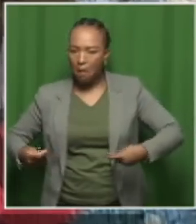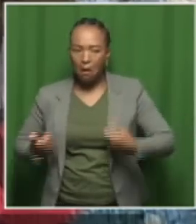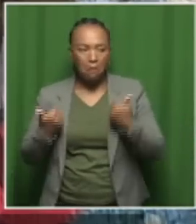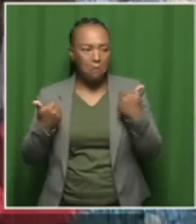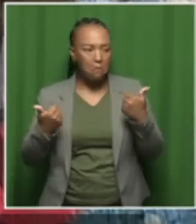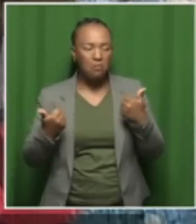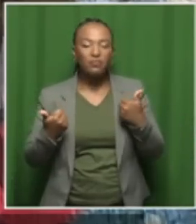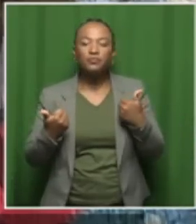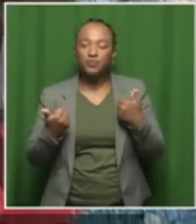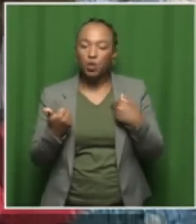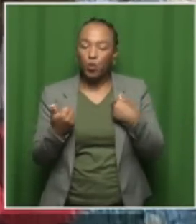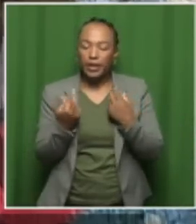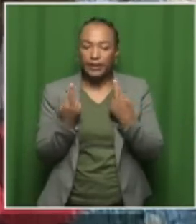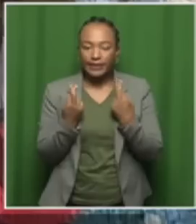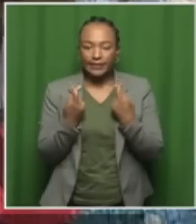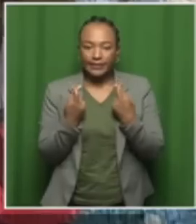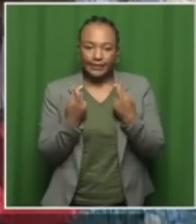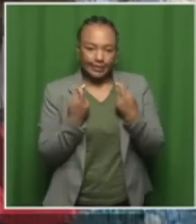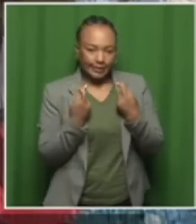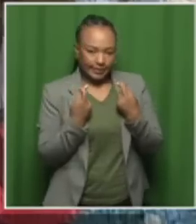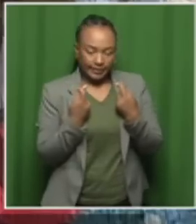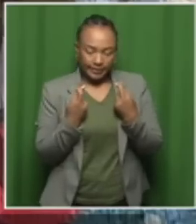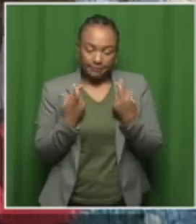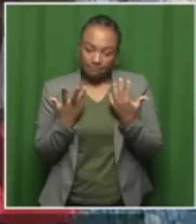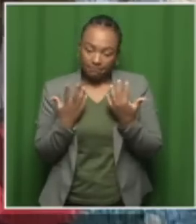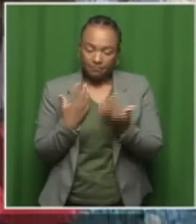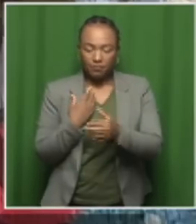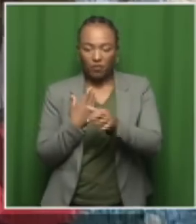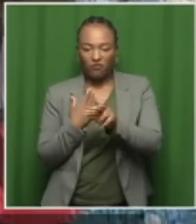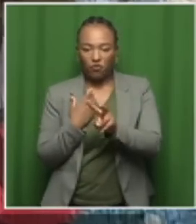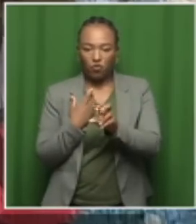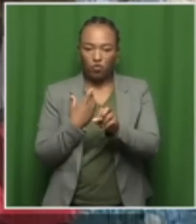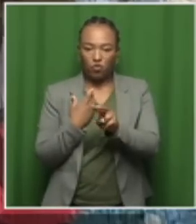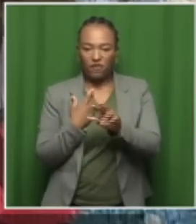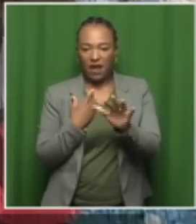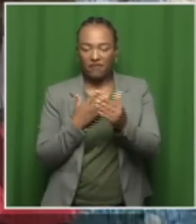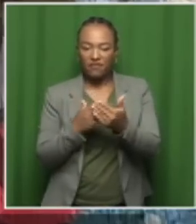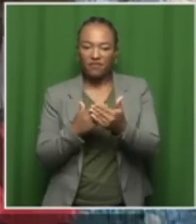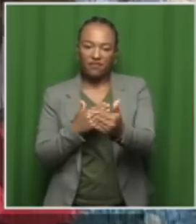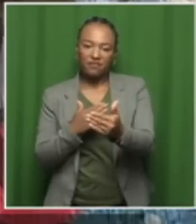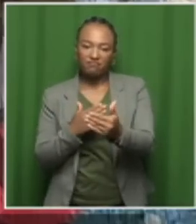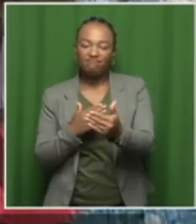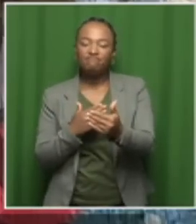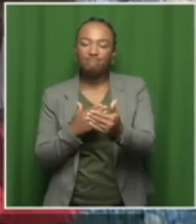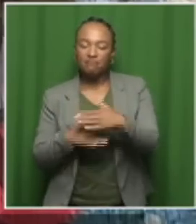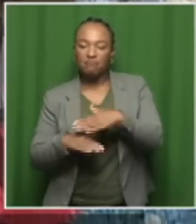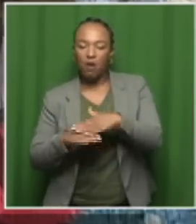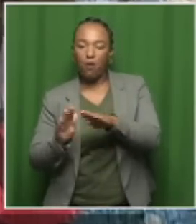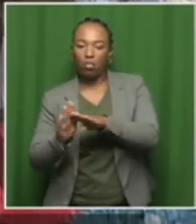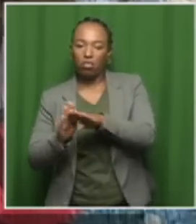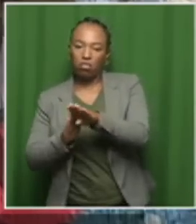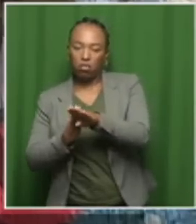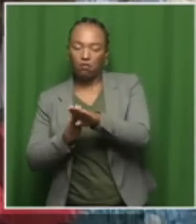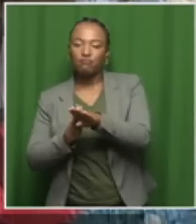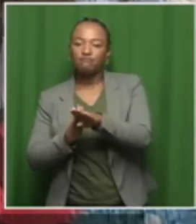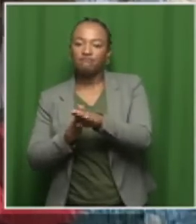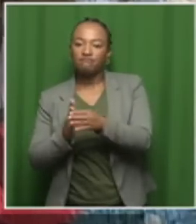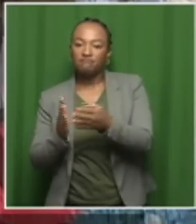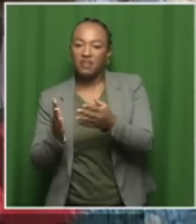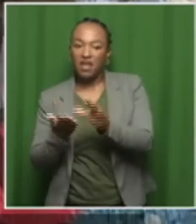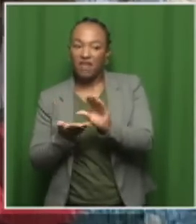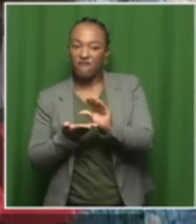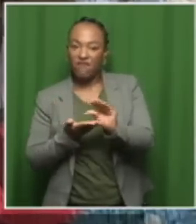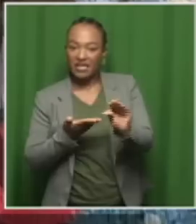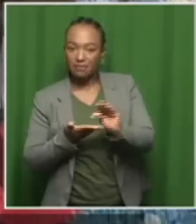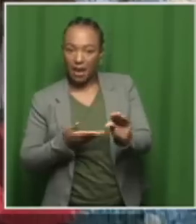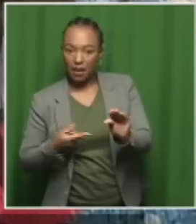that 2025 will indeed see a surge of investment. If it does, we could get economic